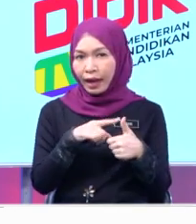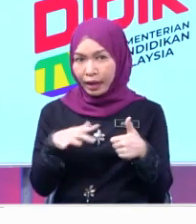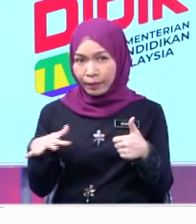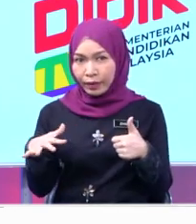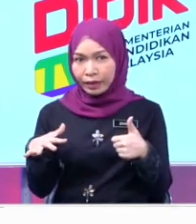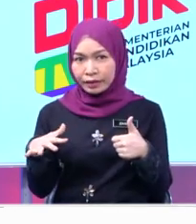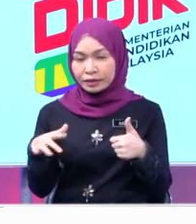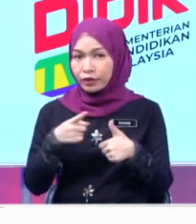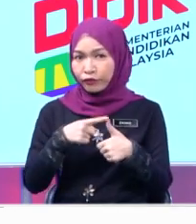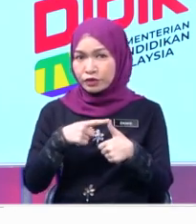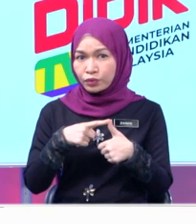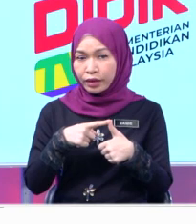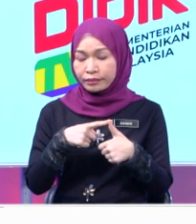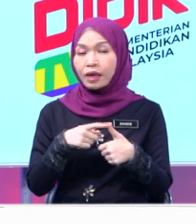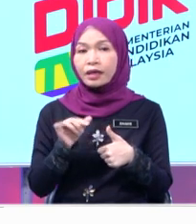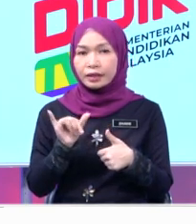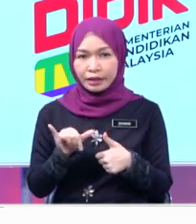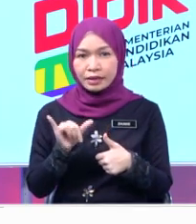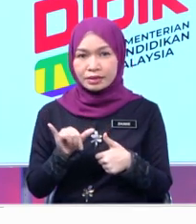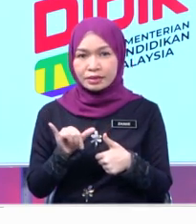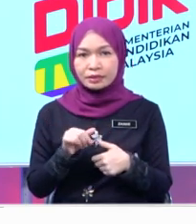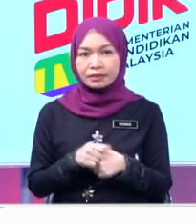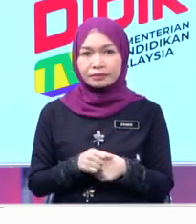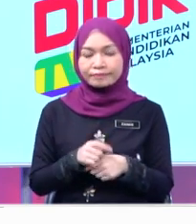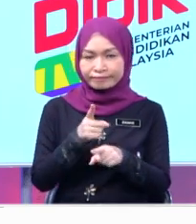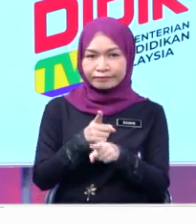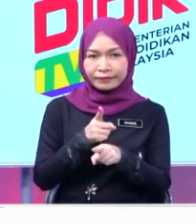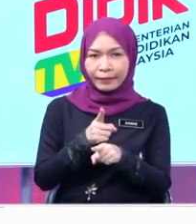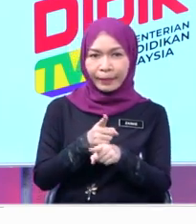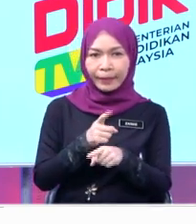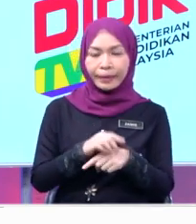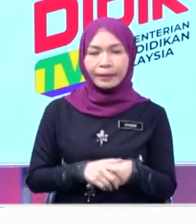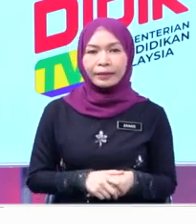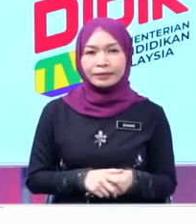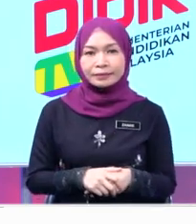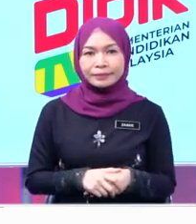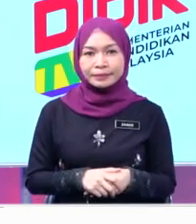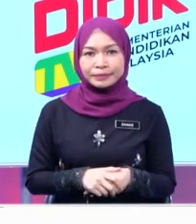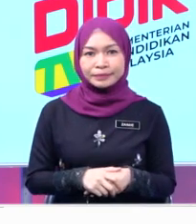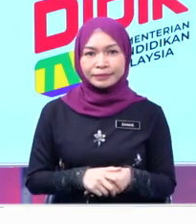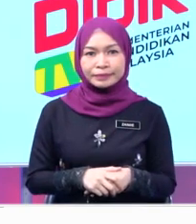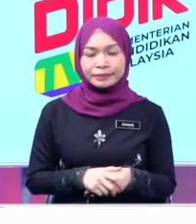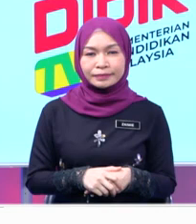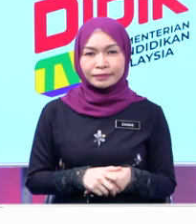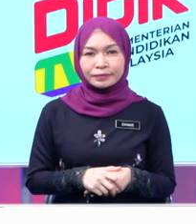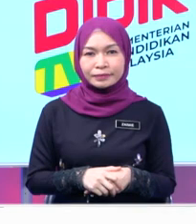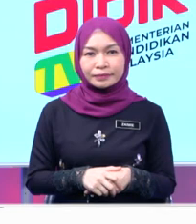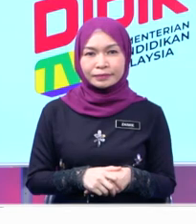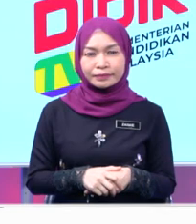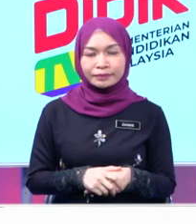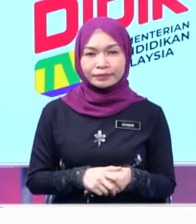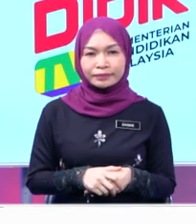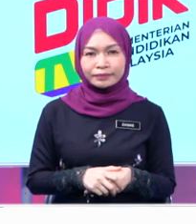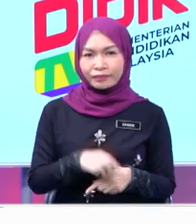Yes. Yes, that's correct. So that's not related to note 2. So for note 2,